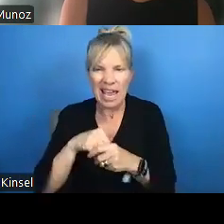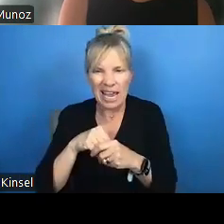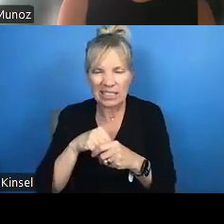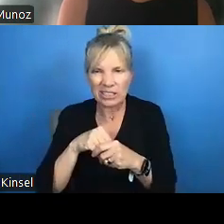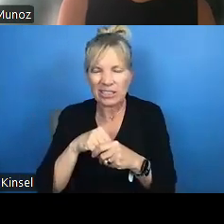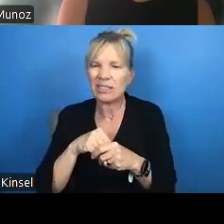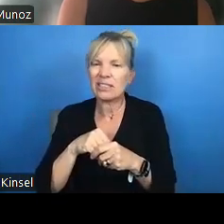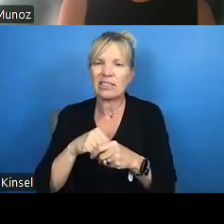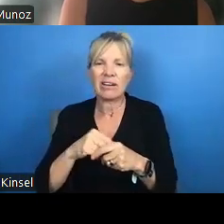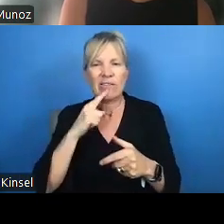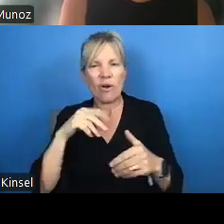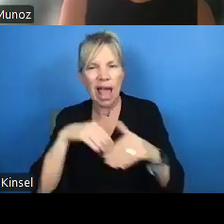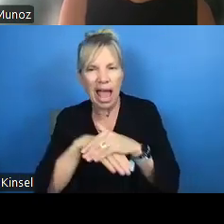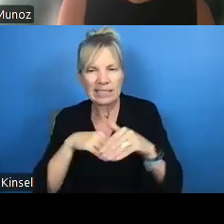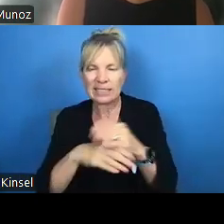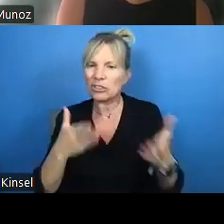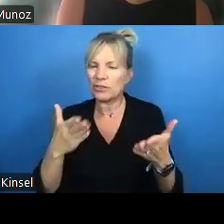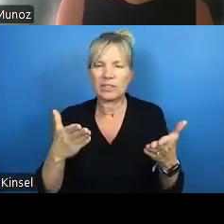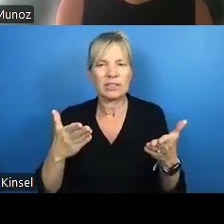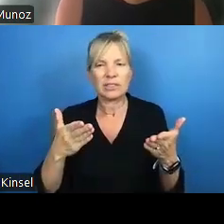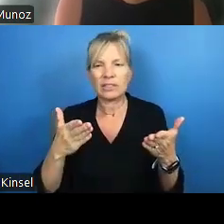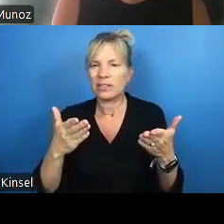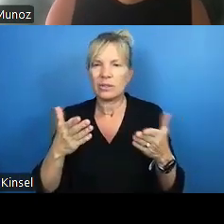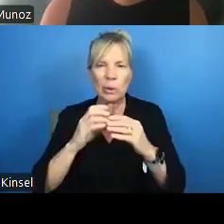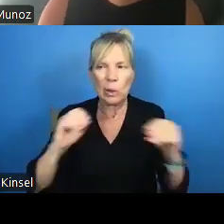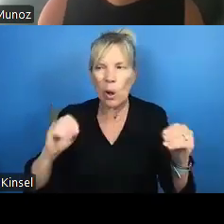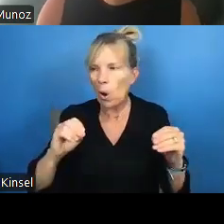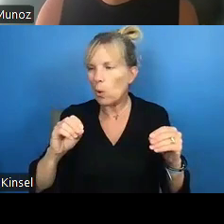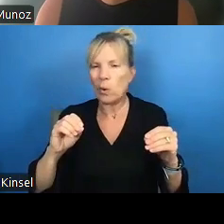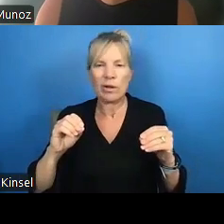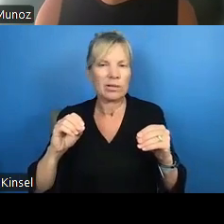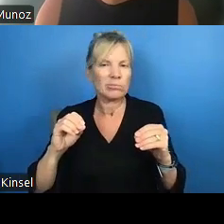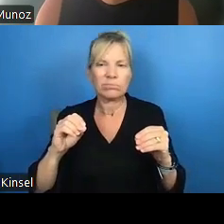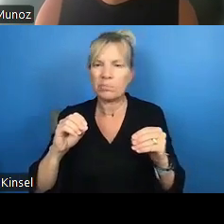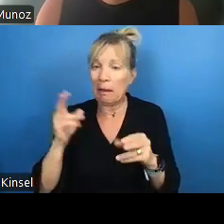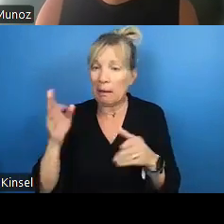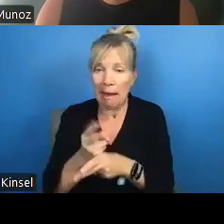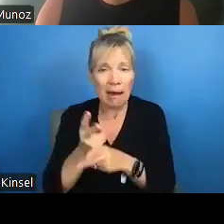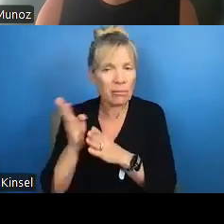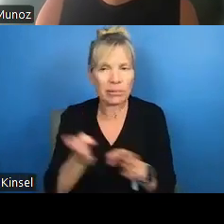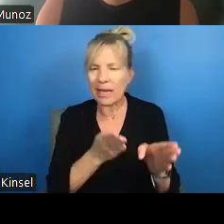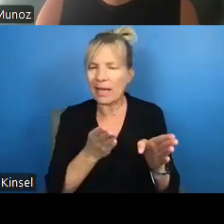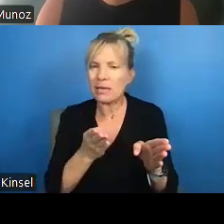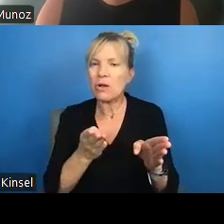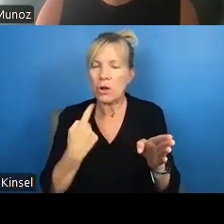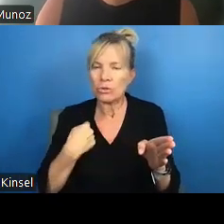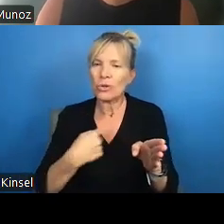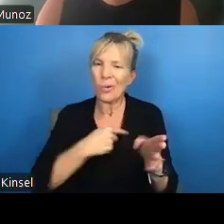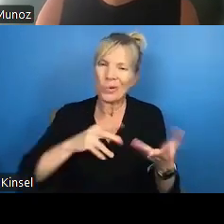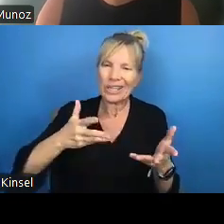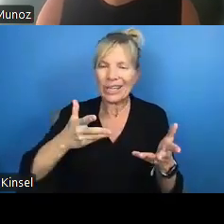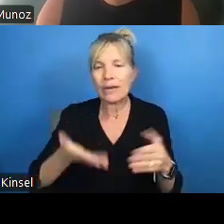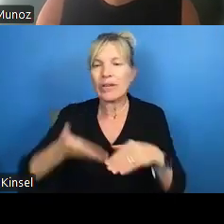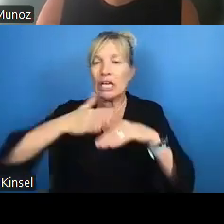weren't accessing services, didn't have a managed care plan. So we have had kind of an